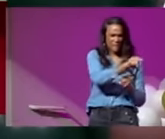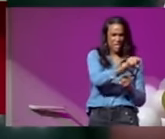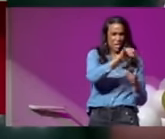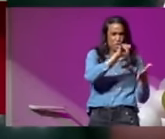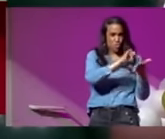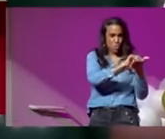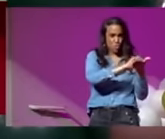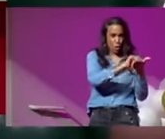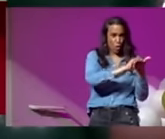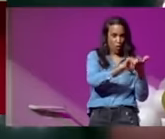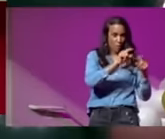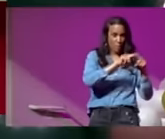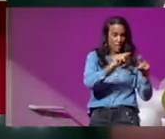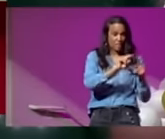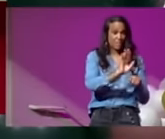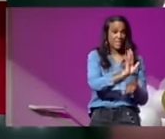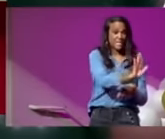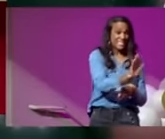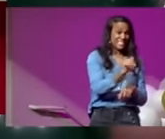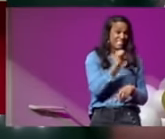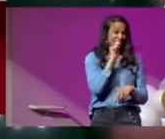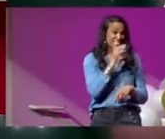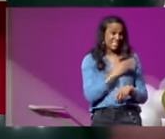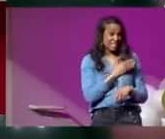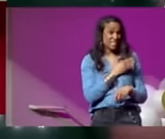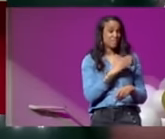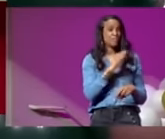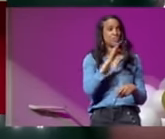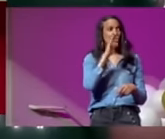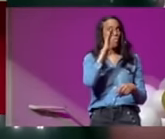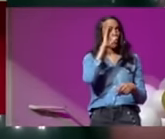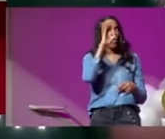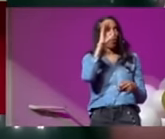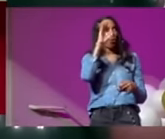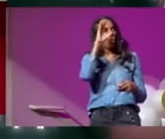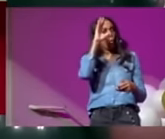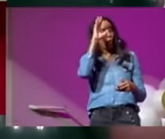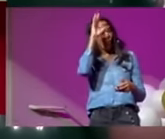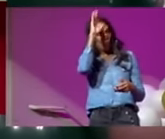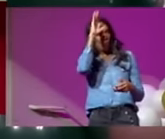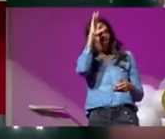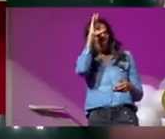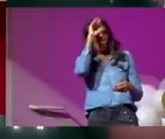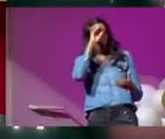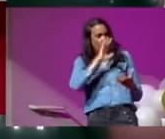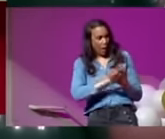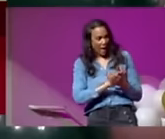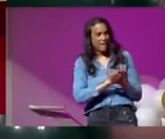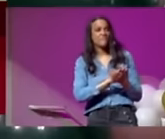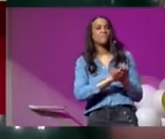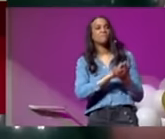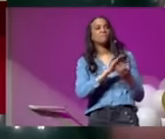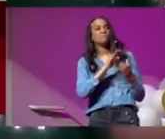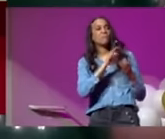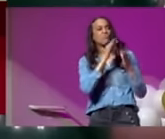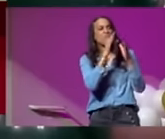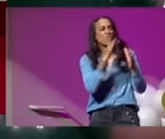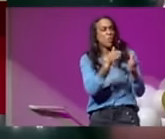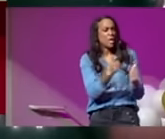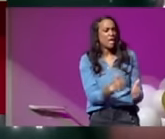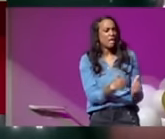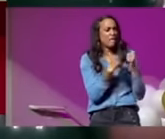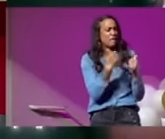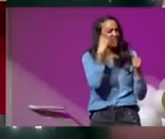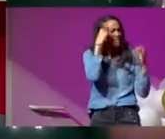but his son and his wife and granddaughter live in Buffalo, and they decided that they